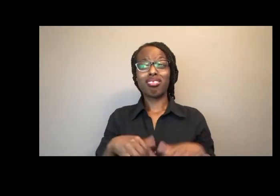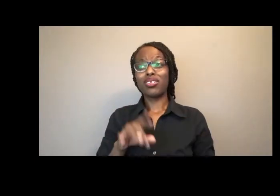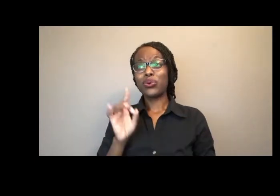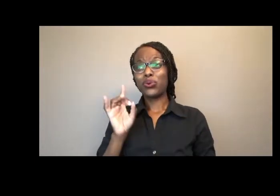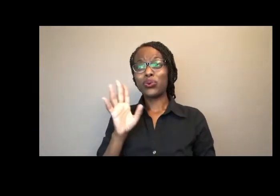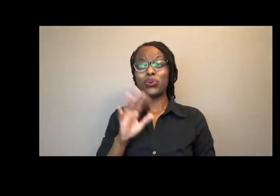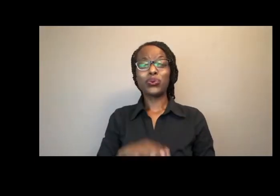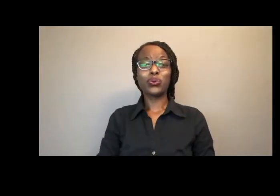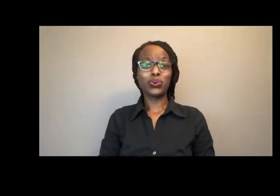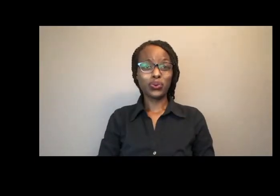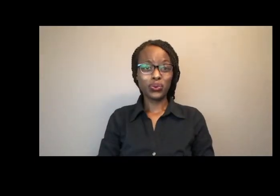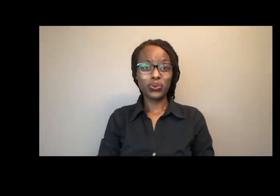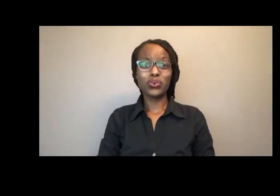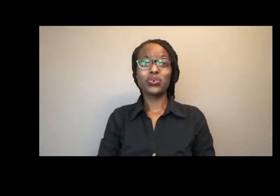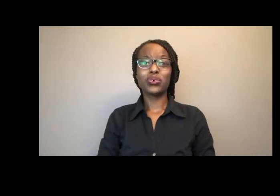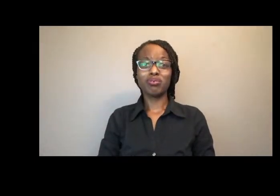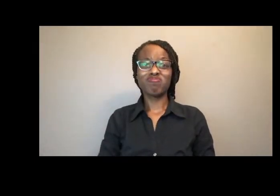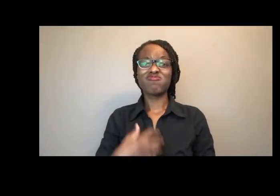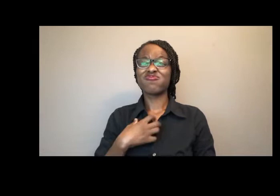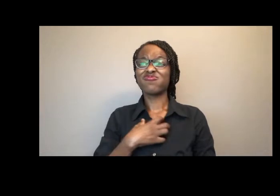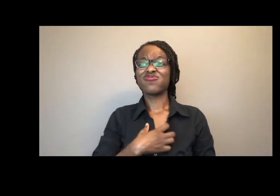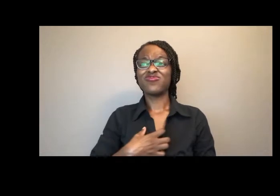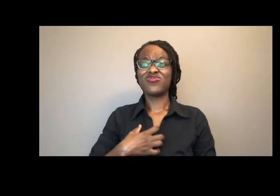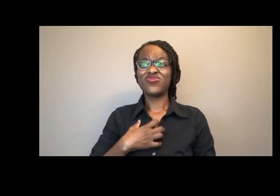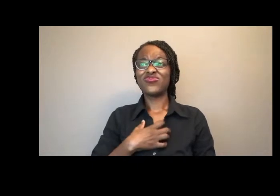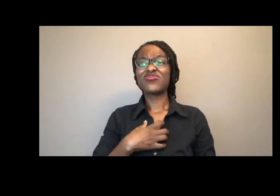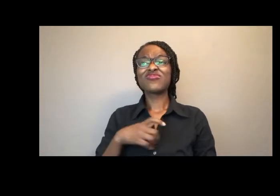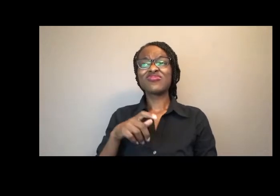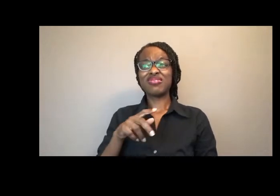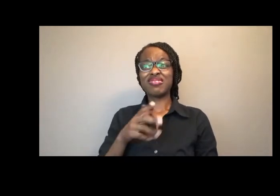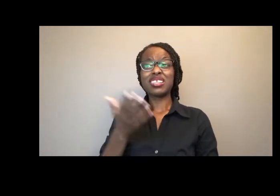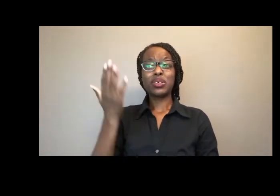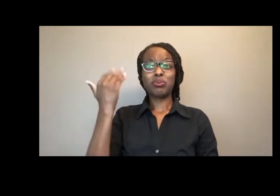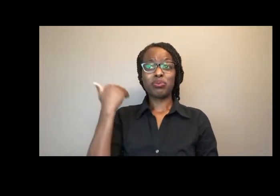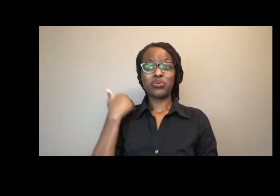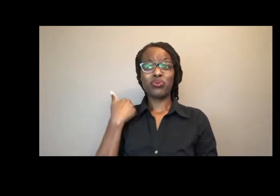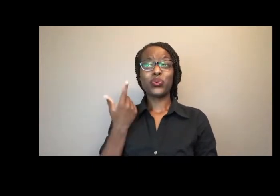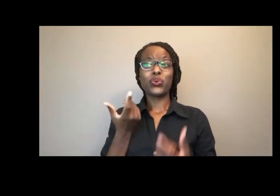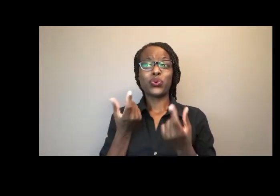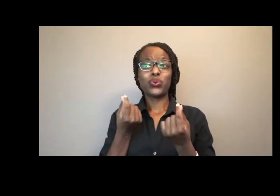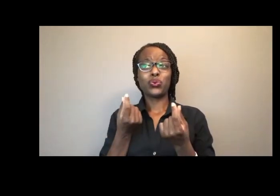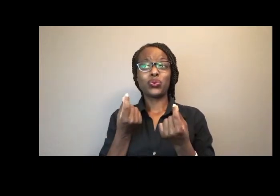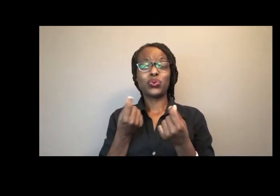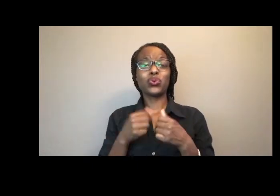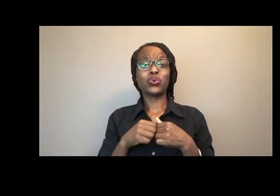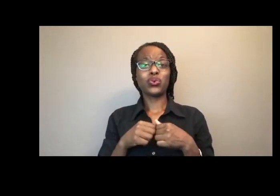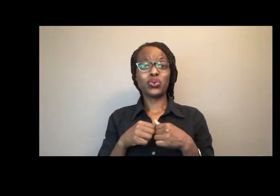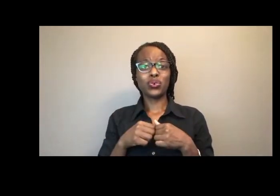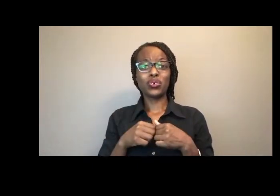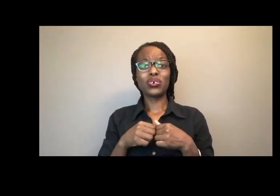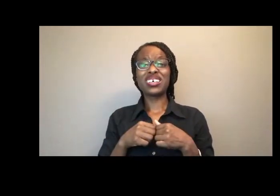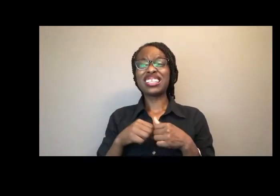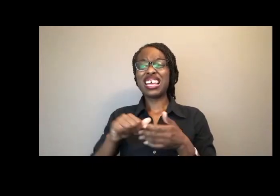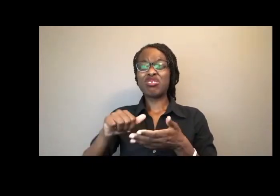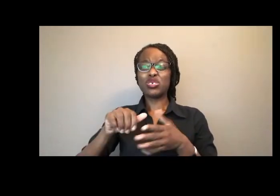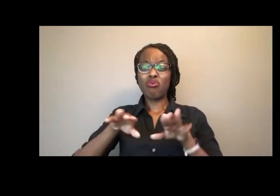pill that they scrubbed the floors with. I mean, that was